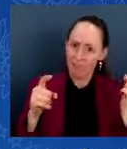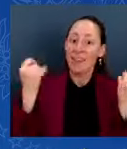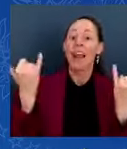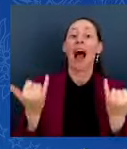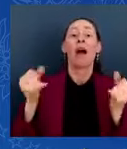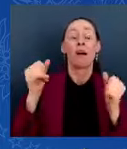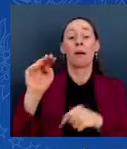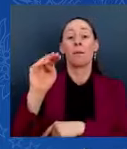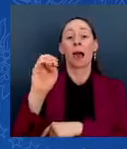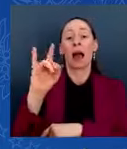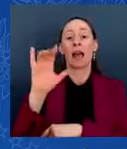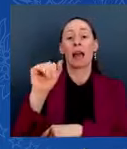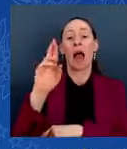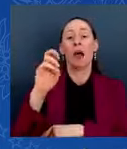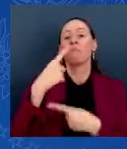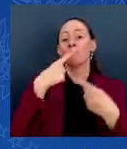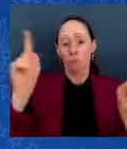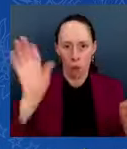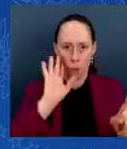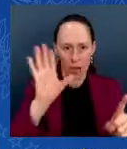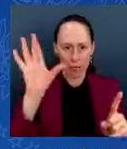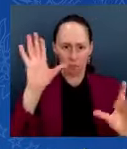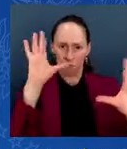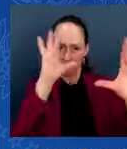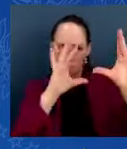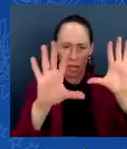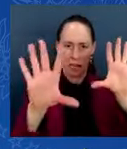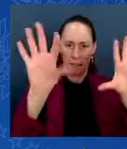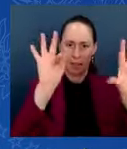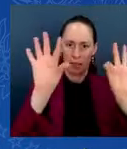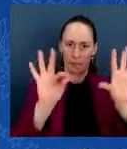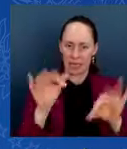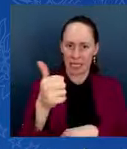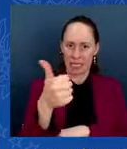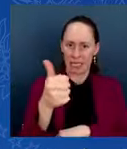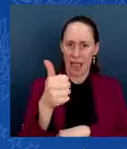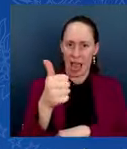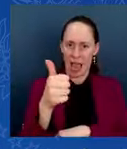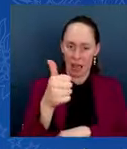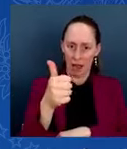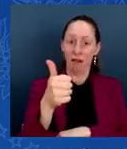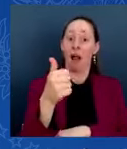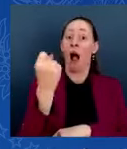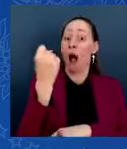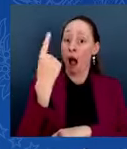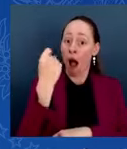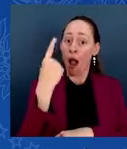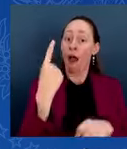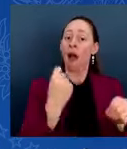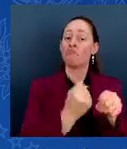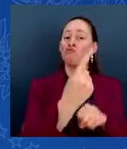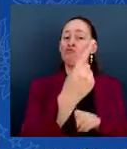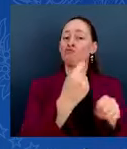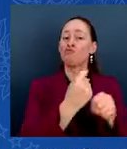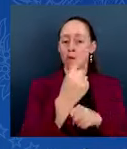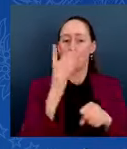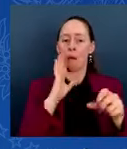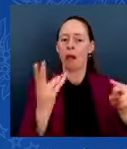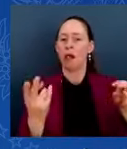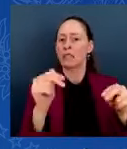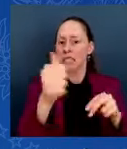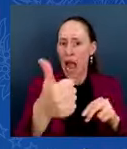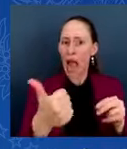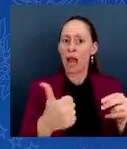get every single drug every year. Drugs treat from everything from heart failure, blood clots, kidney disease,